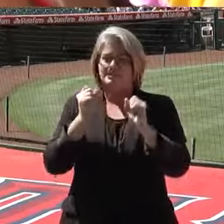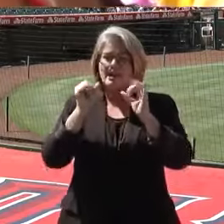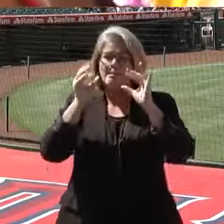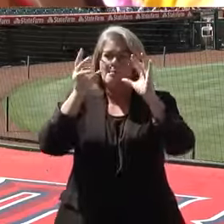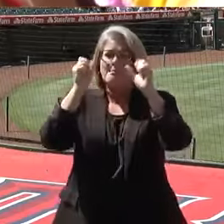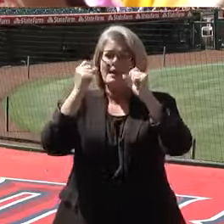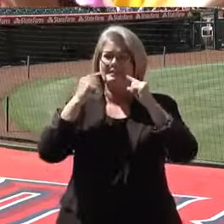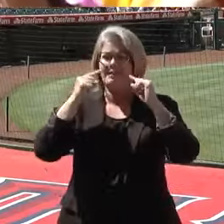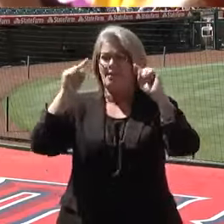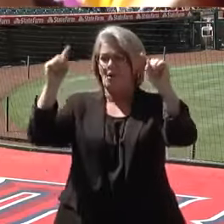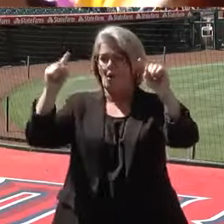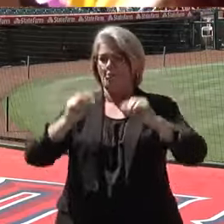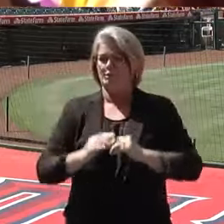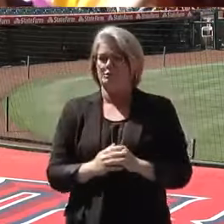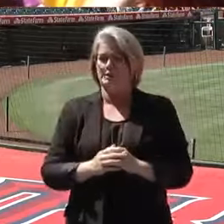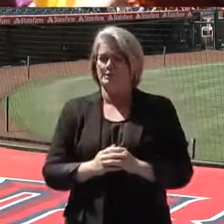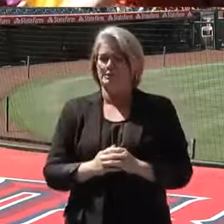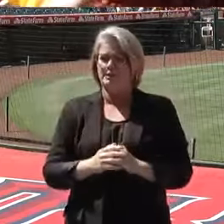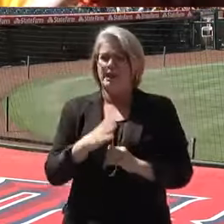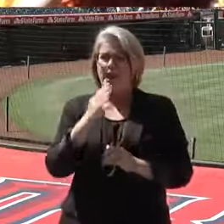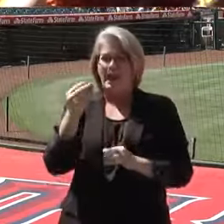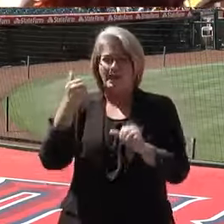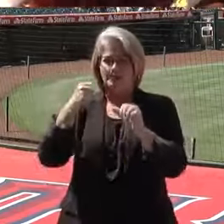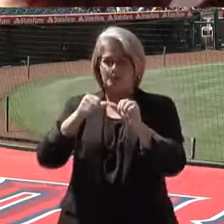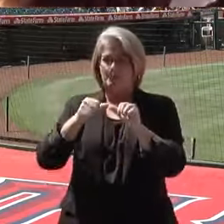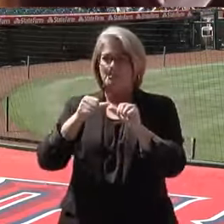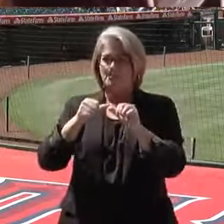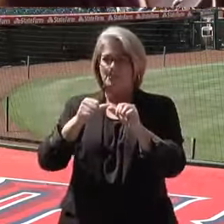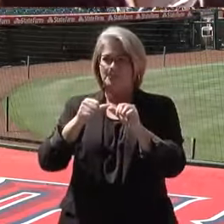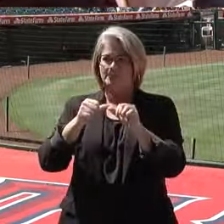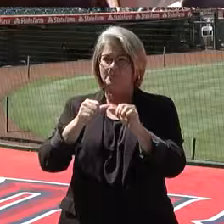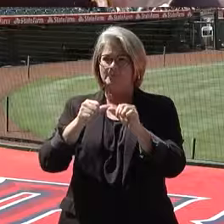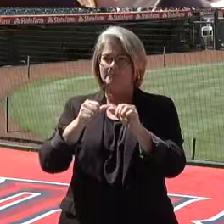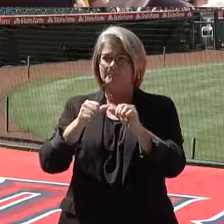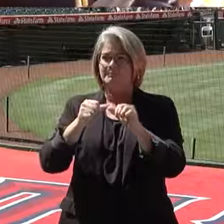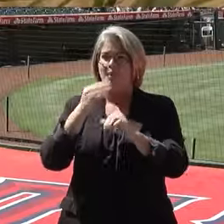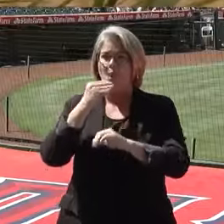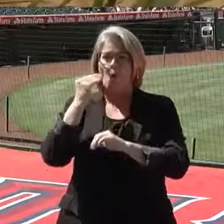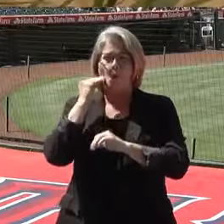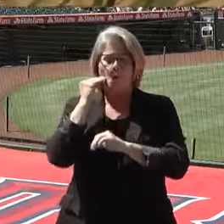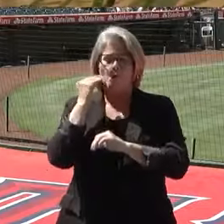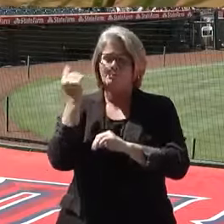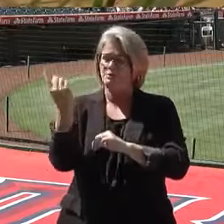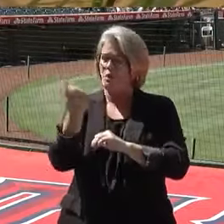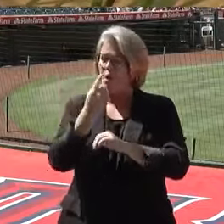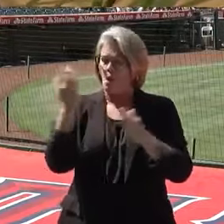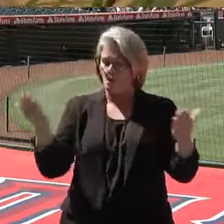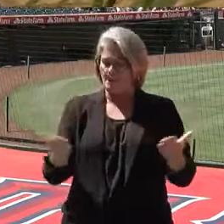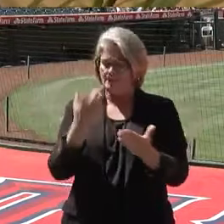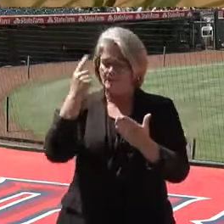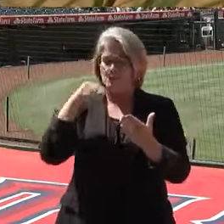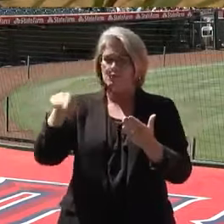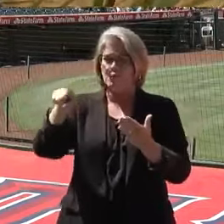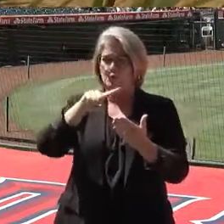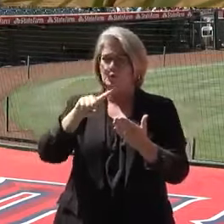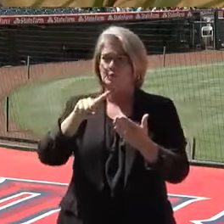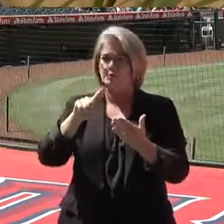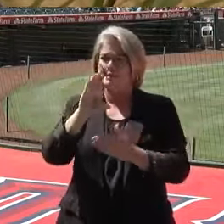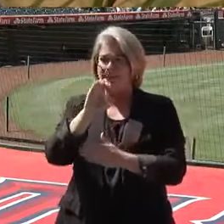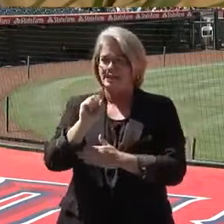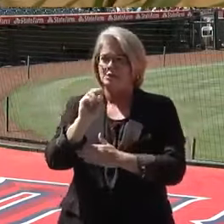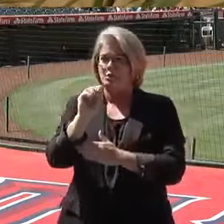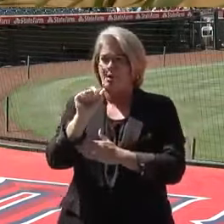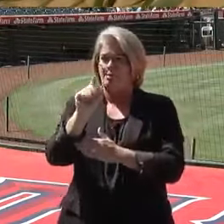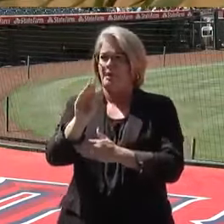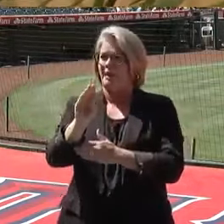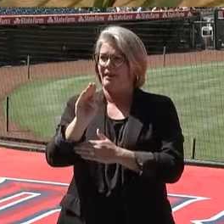accomplishment. And remember, you will always have a home at the Beach. As we like to say, the Beach is for